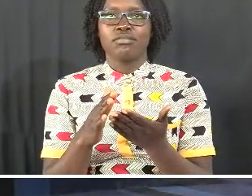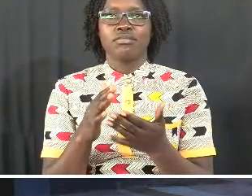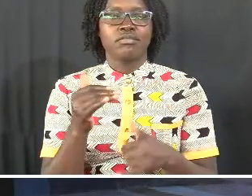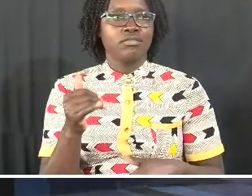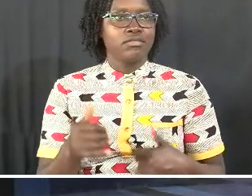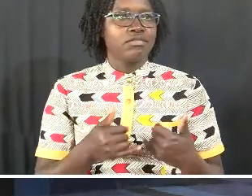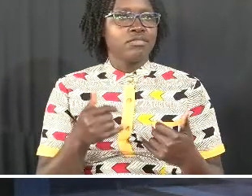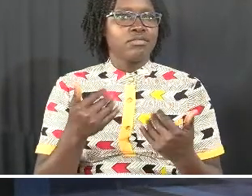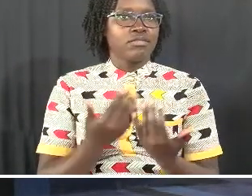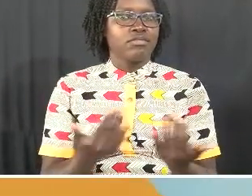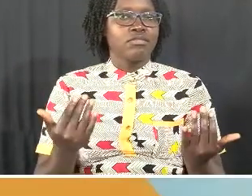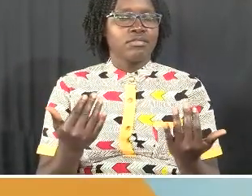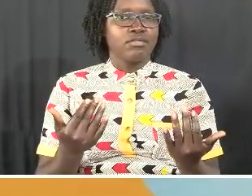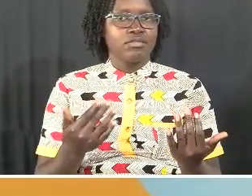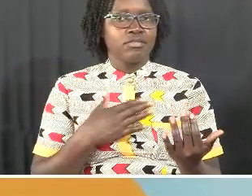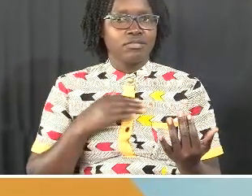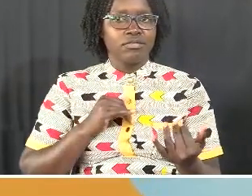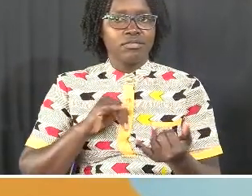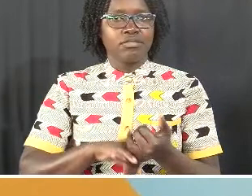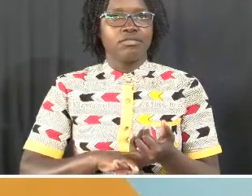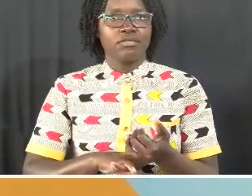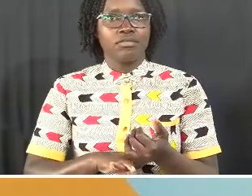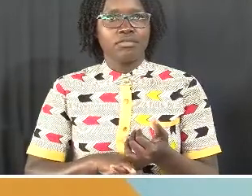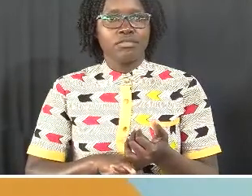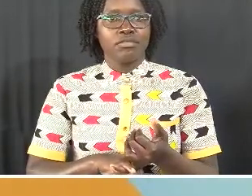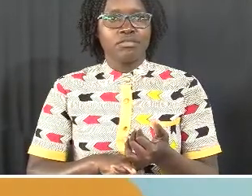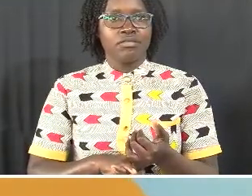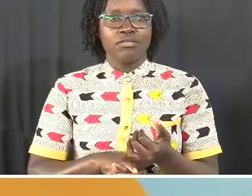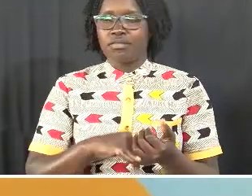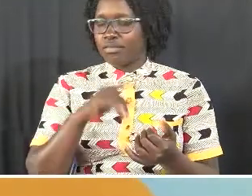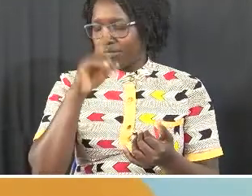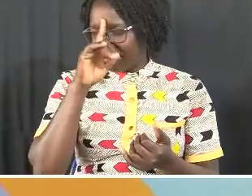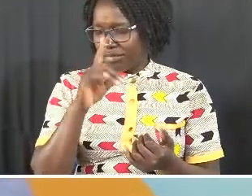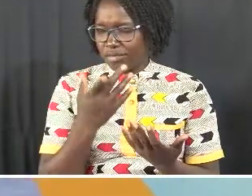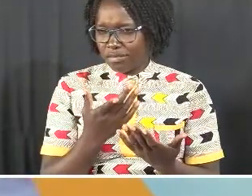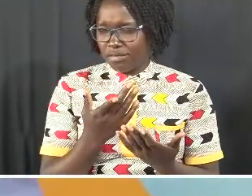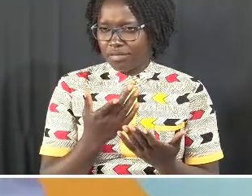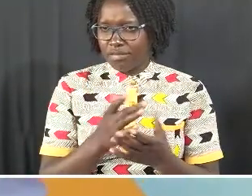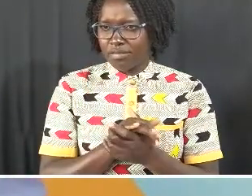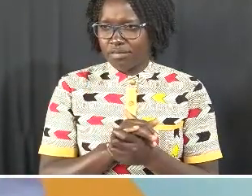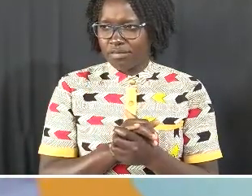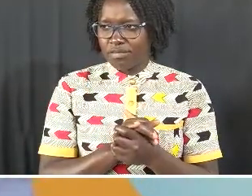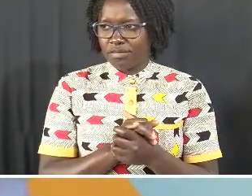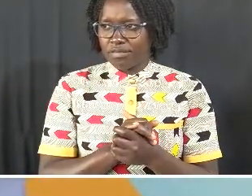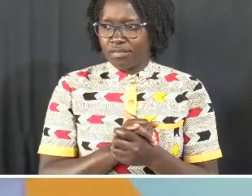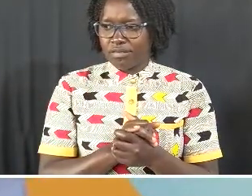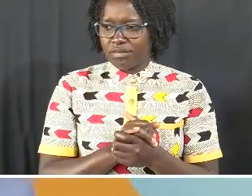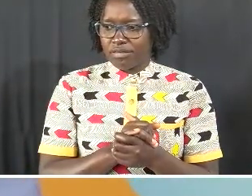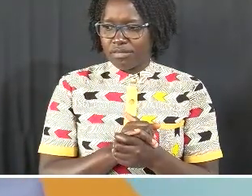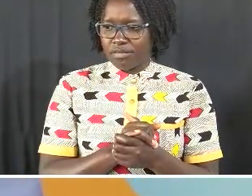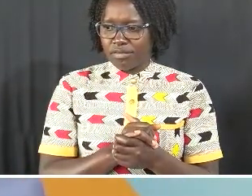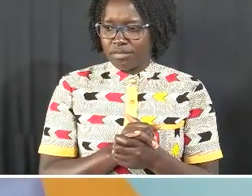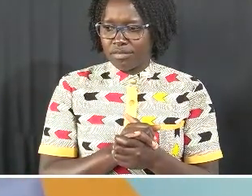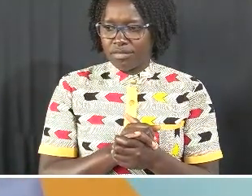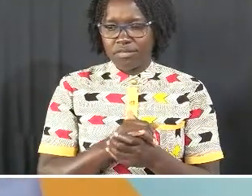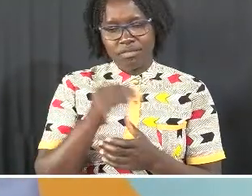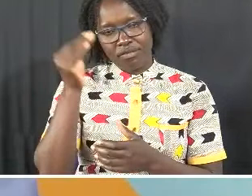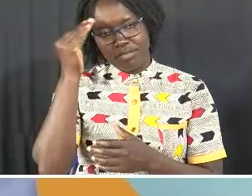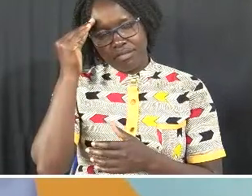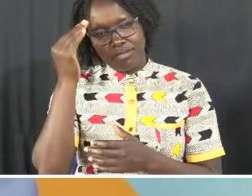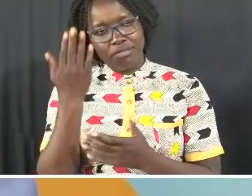children plus my wife, I'm actually a minority, serious minority. And if it is to be taken by